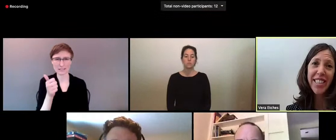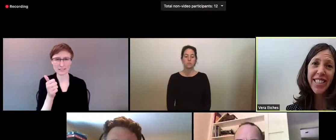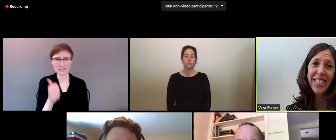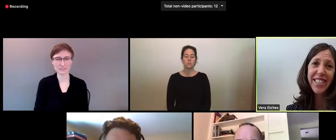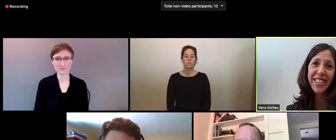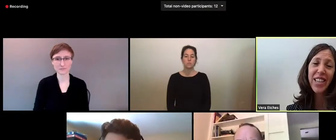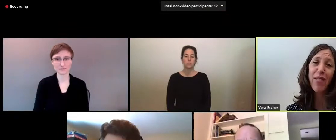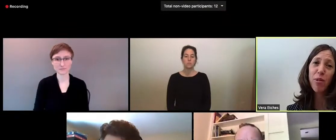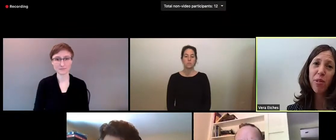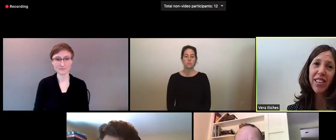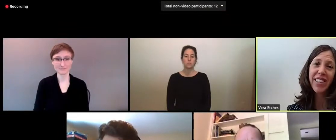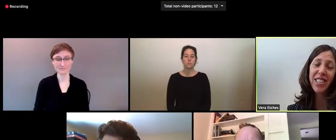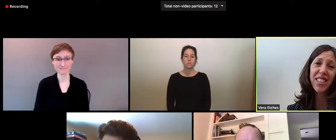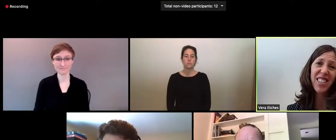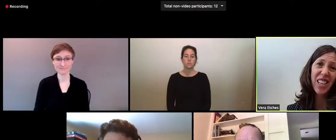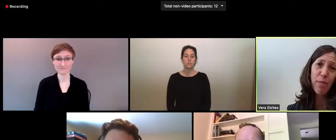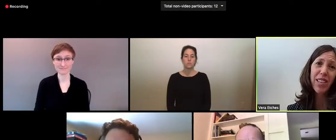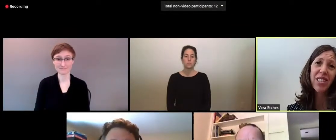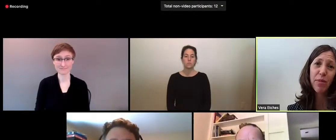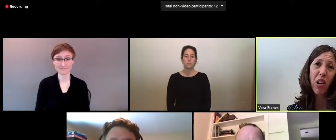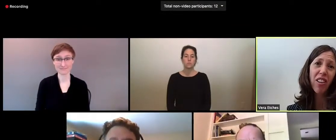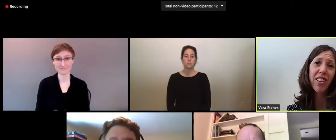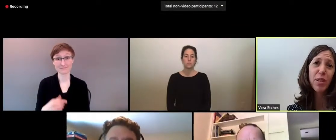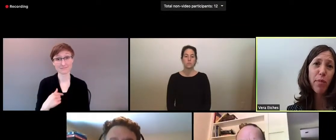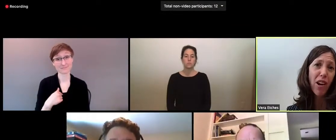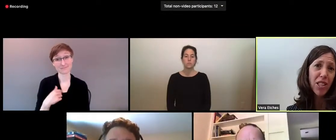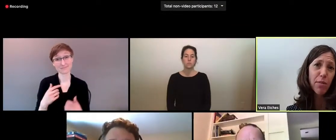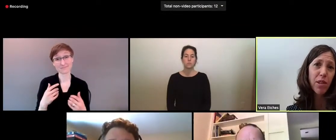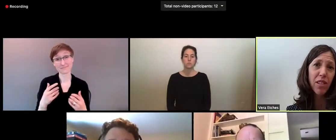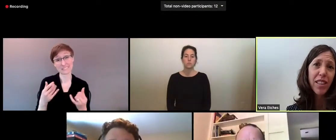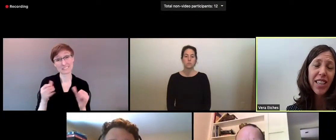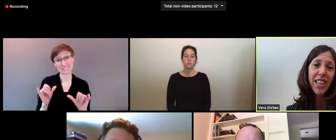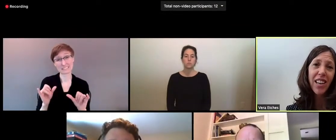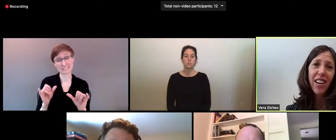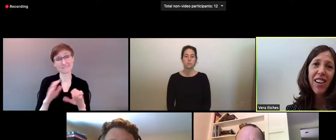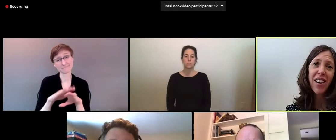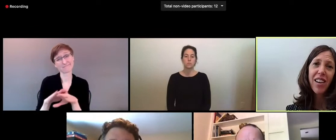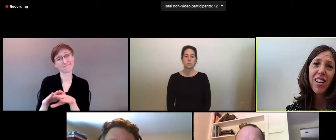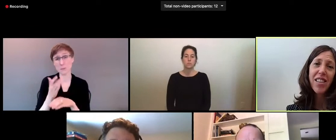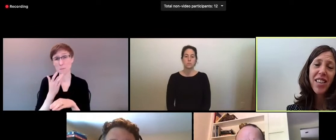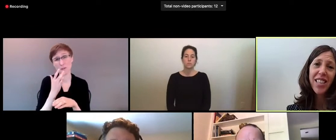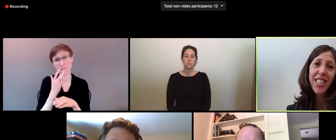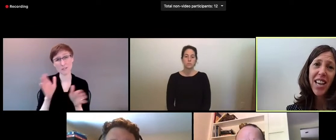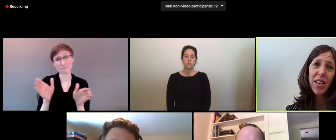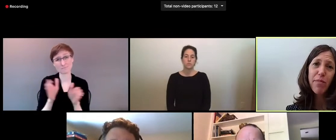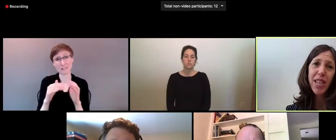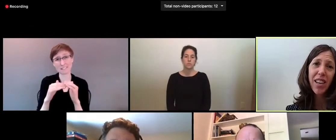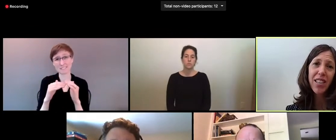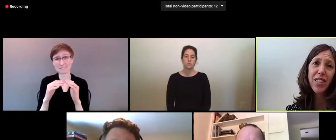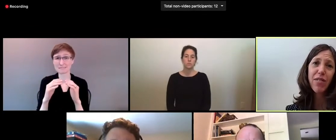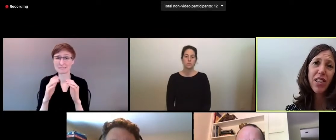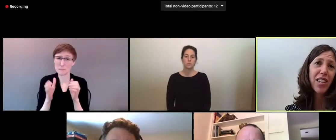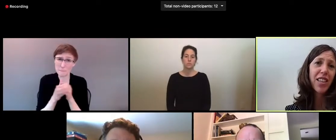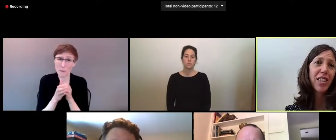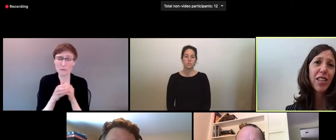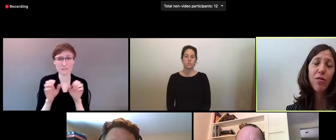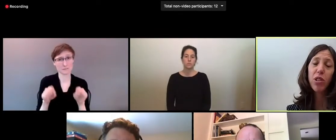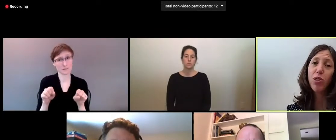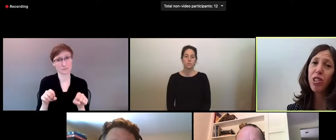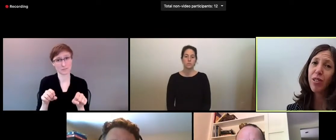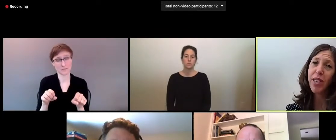My advice to everyone is keep it as small as possible. I think 10, because of